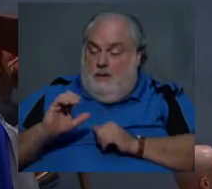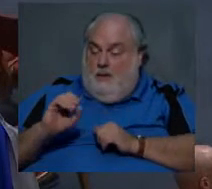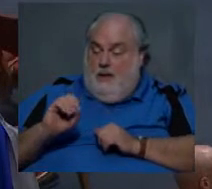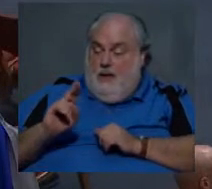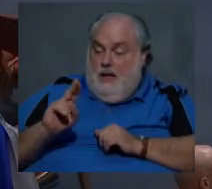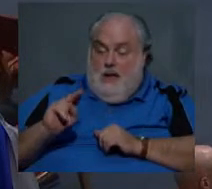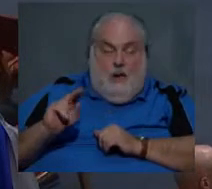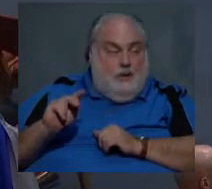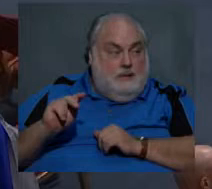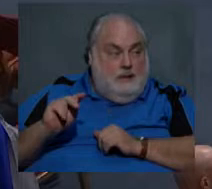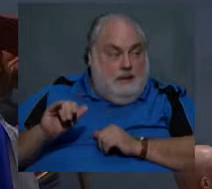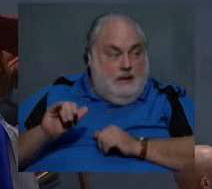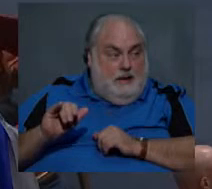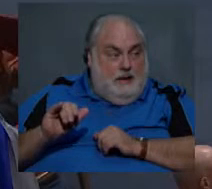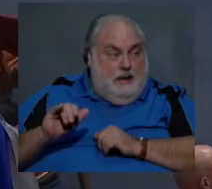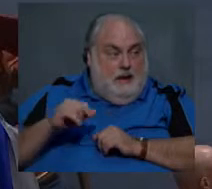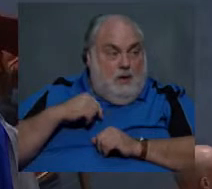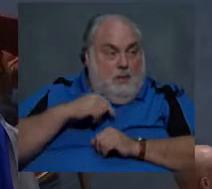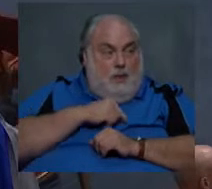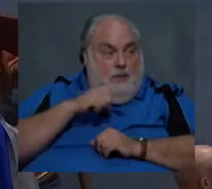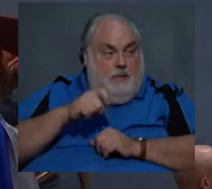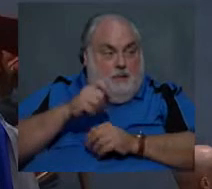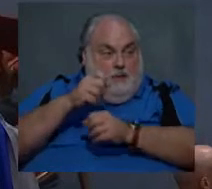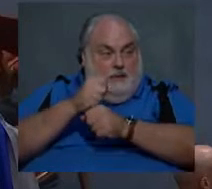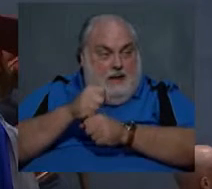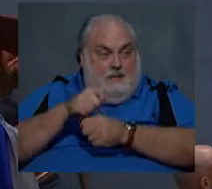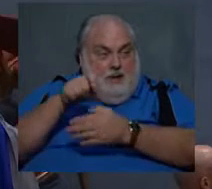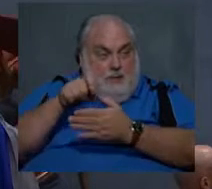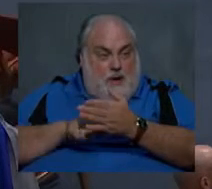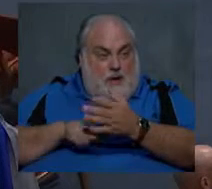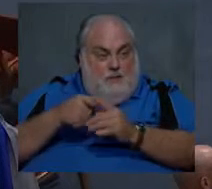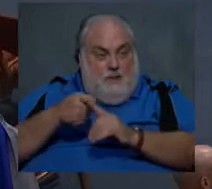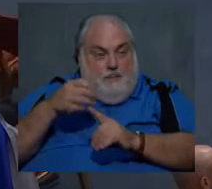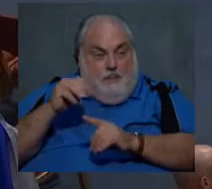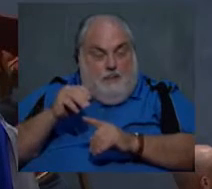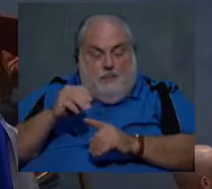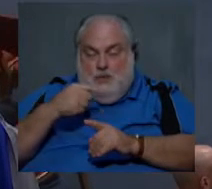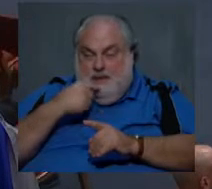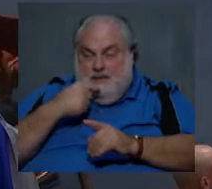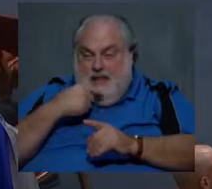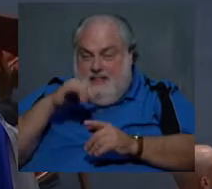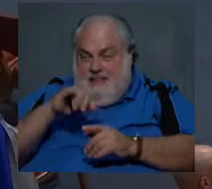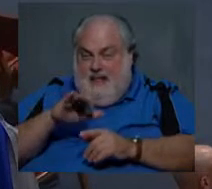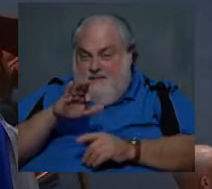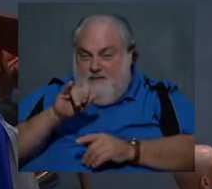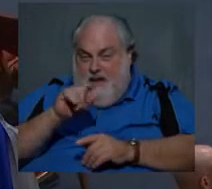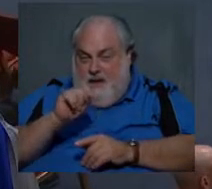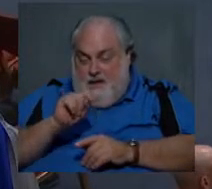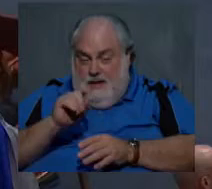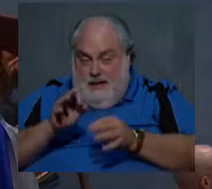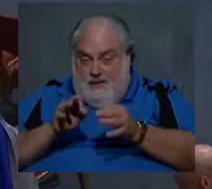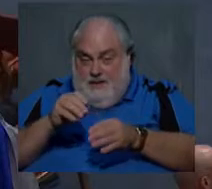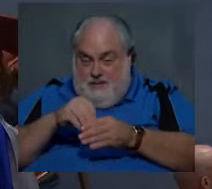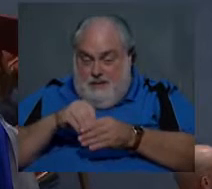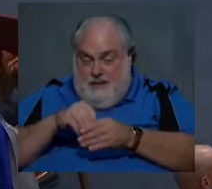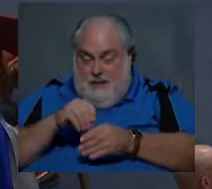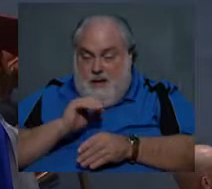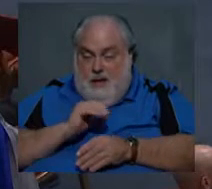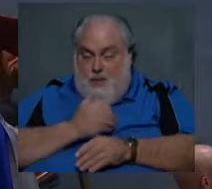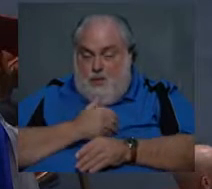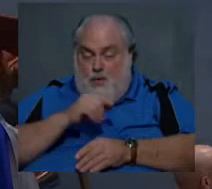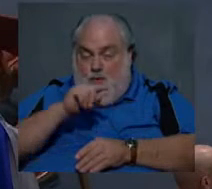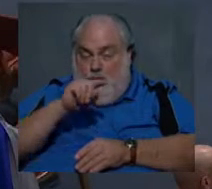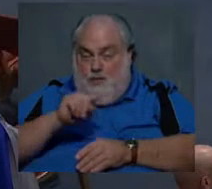in there that we have to receive something in writing from them stating that fact. So if it's in our zoning